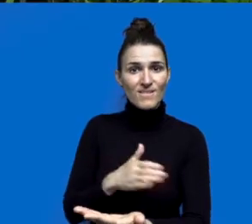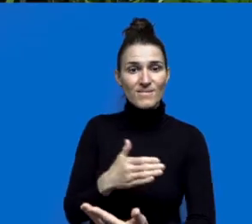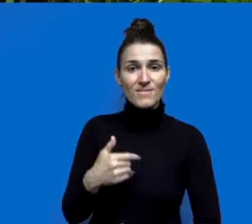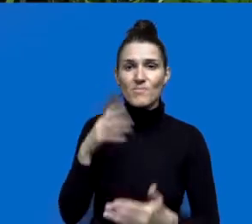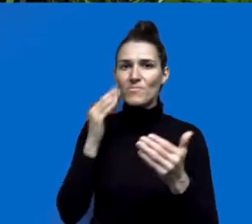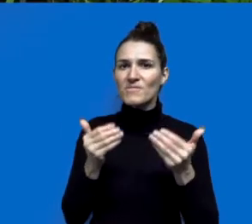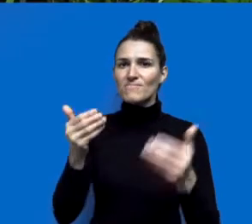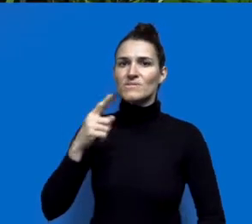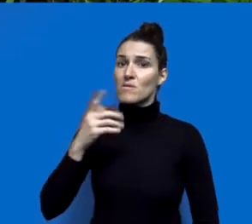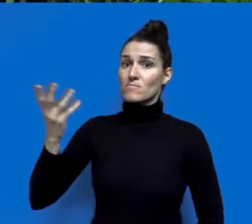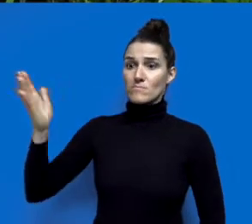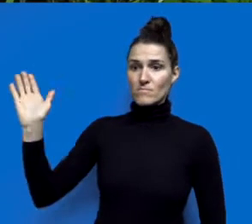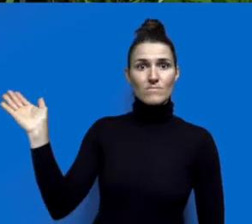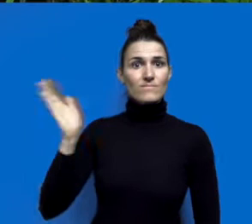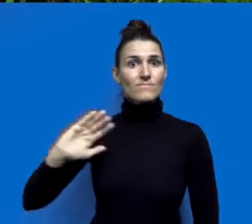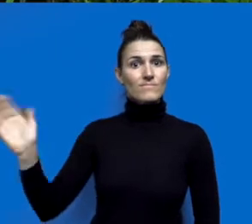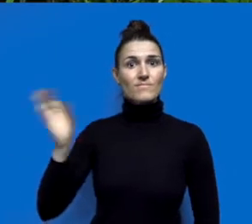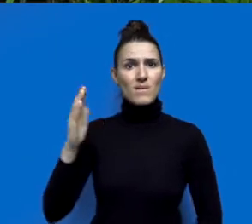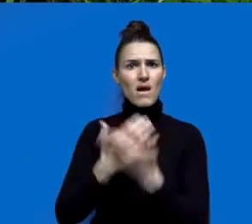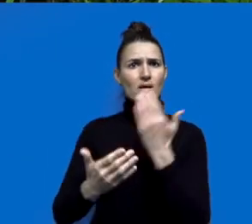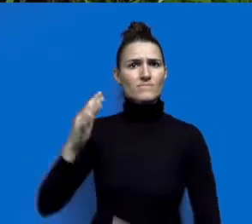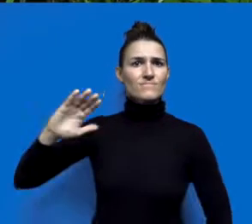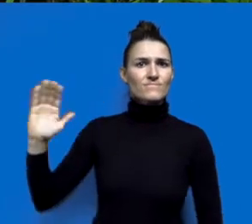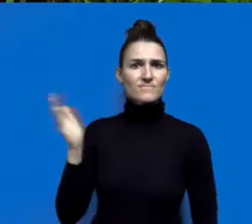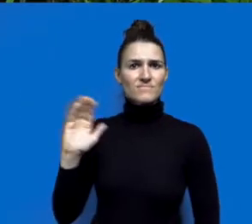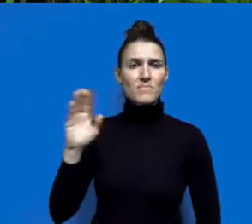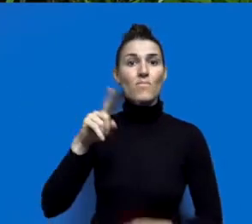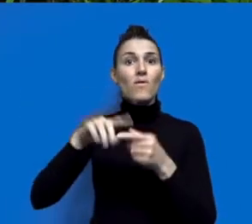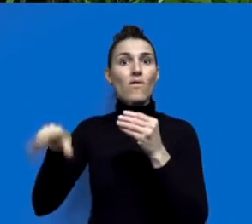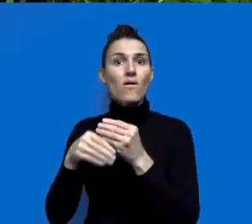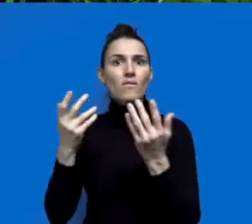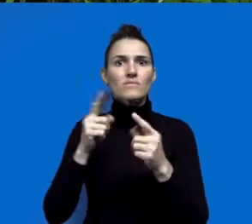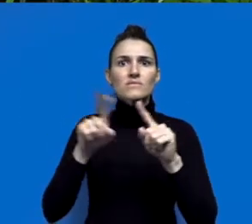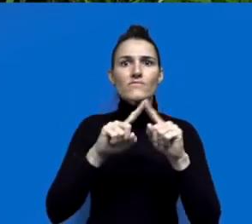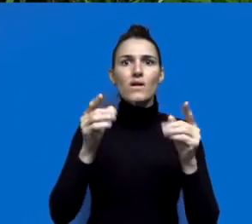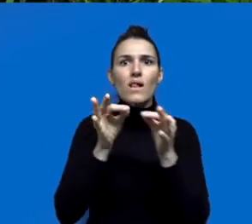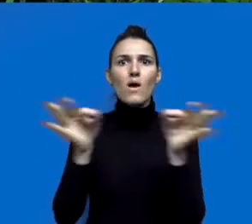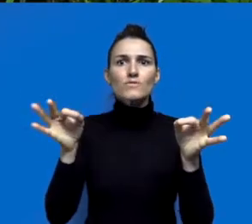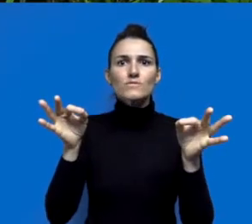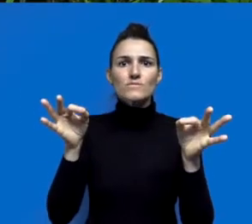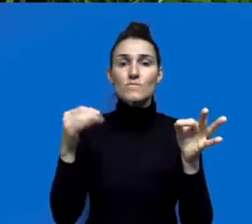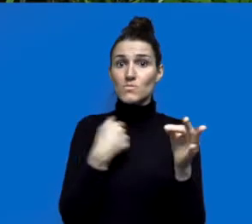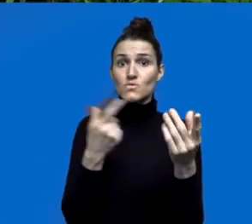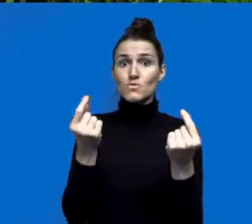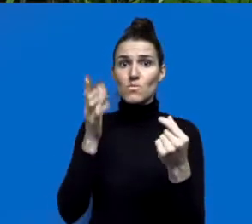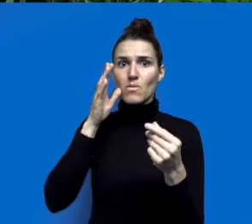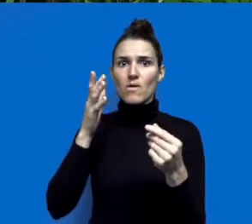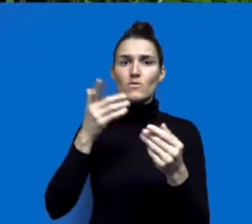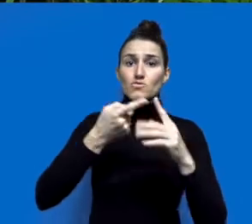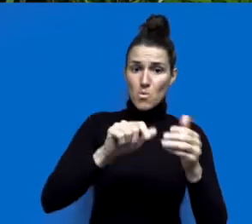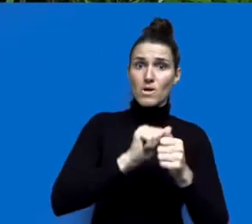hello song. We're going to do some waving of our hands and we're going to say hello in some different languages. We're going to start